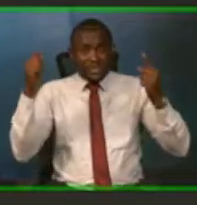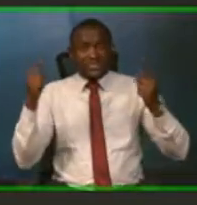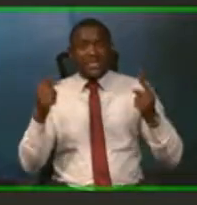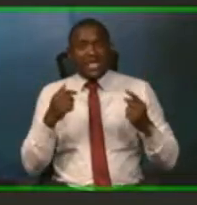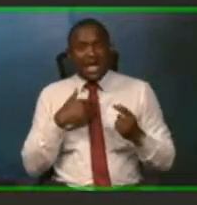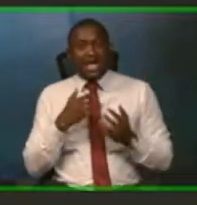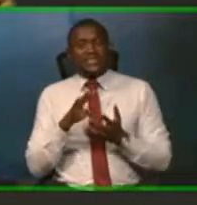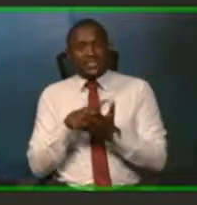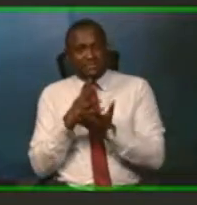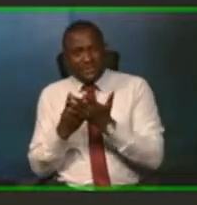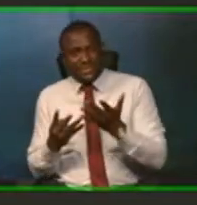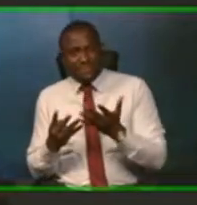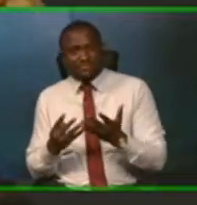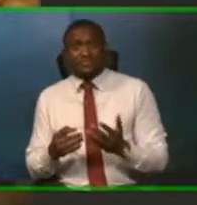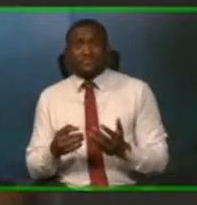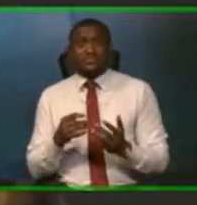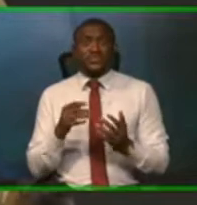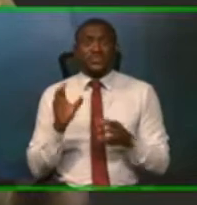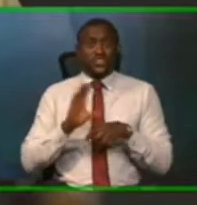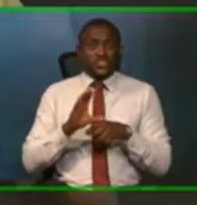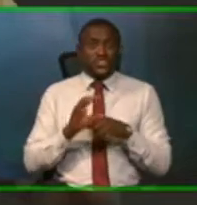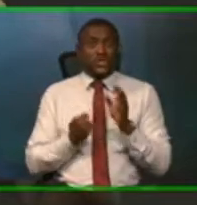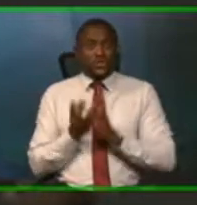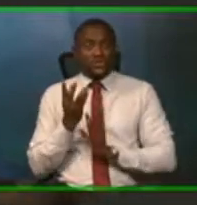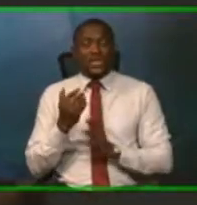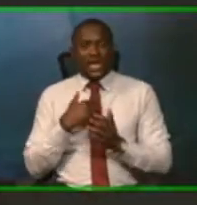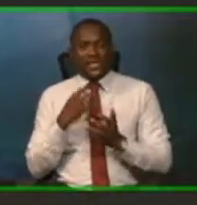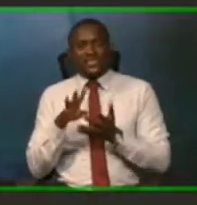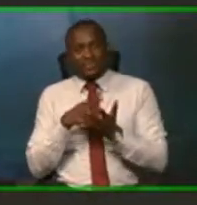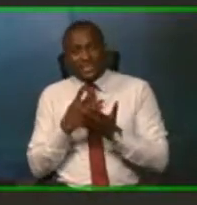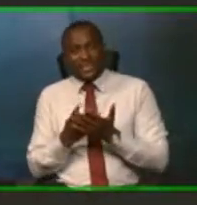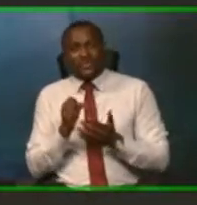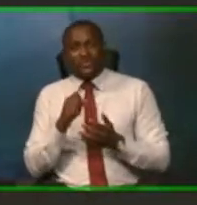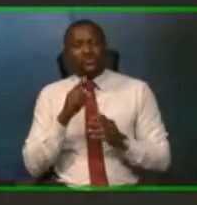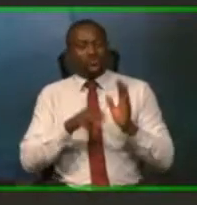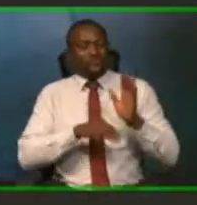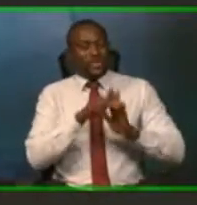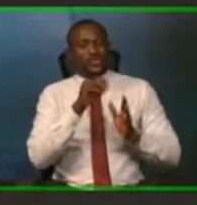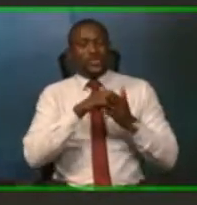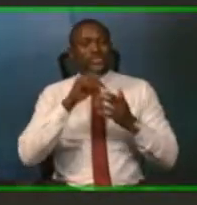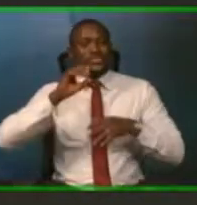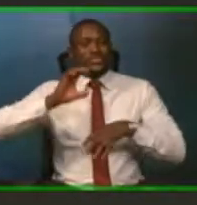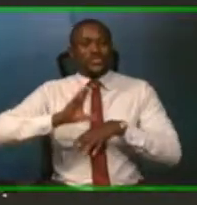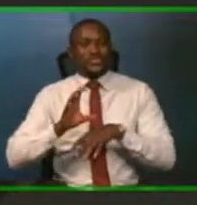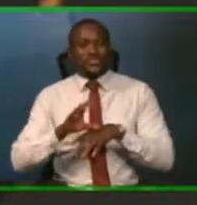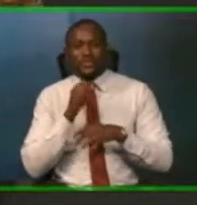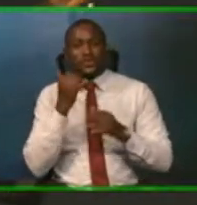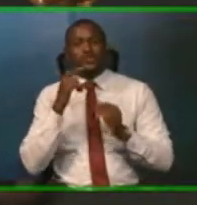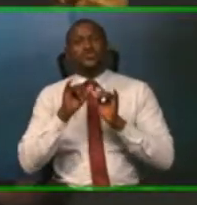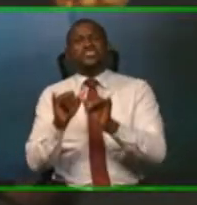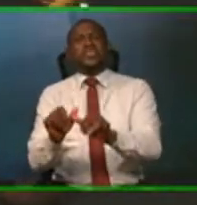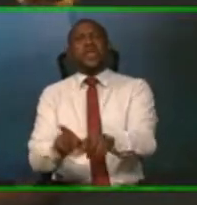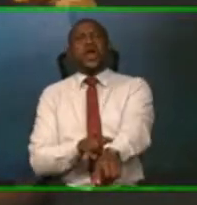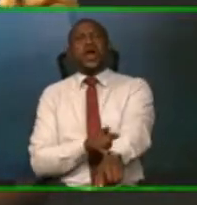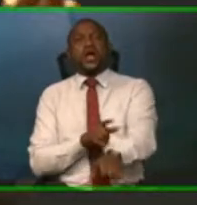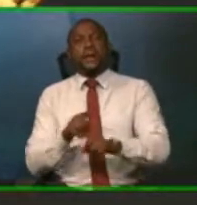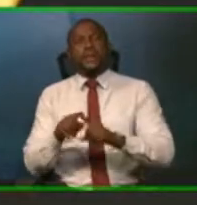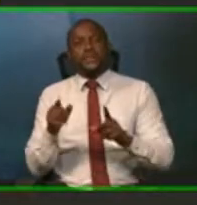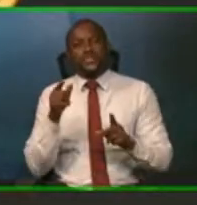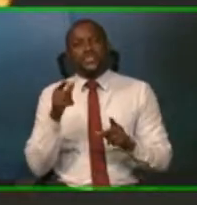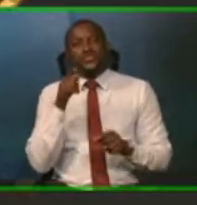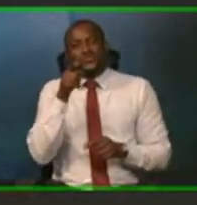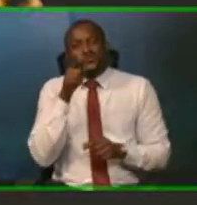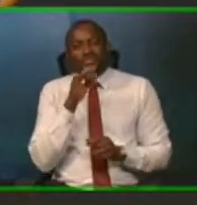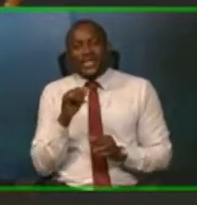your maturity in the spirit is not just measured by your longevity in church, but your ability to have, through the ministry of the spirit and